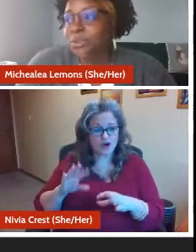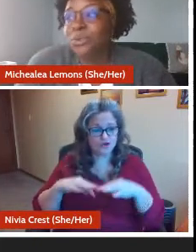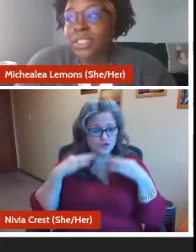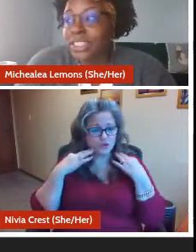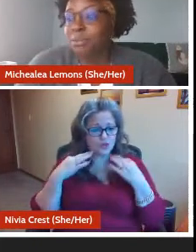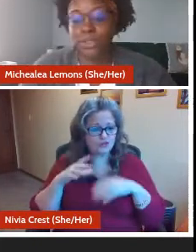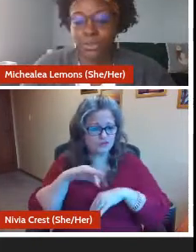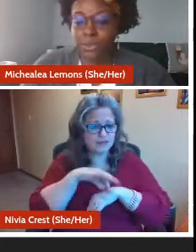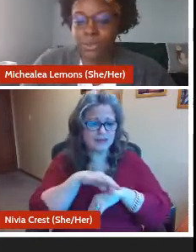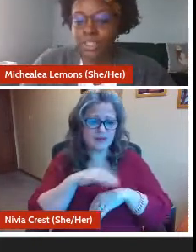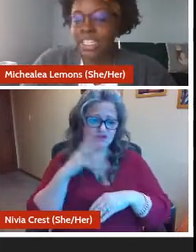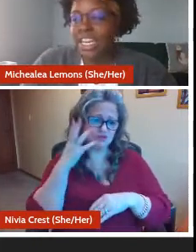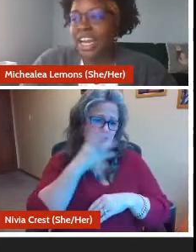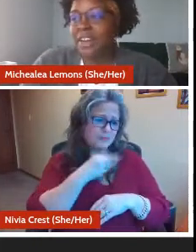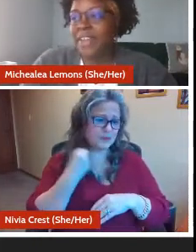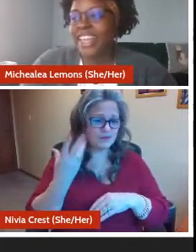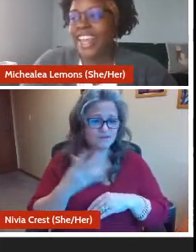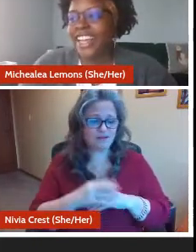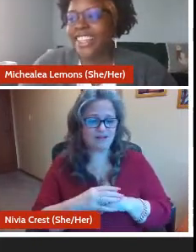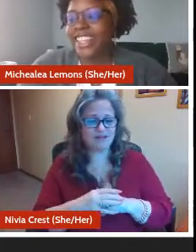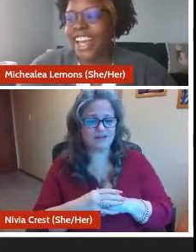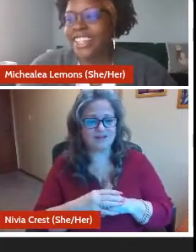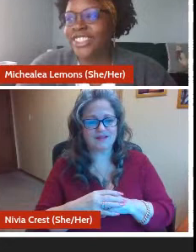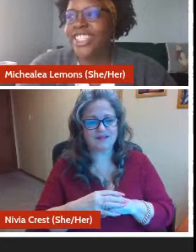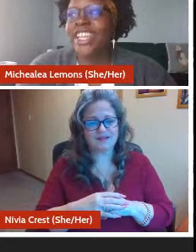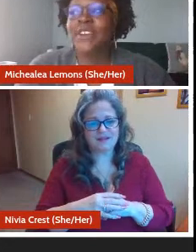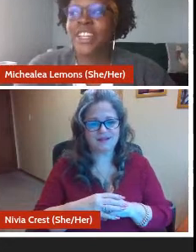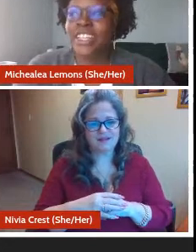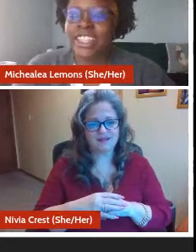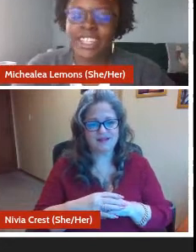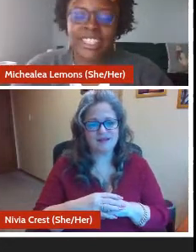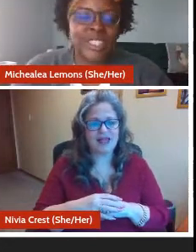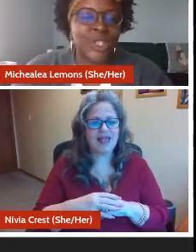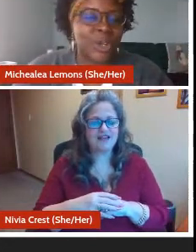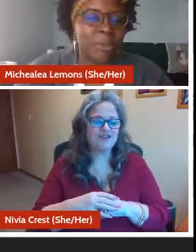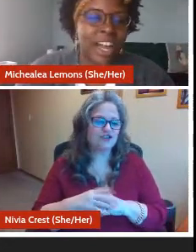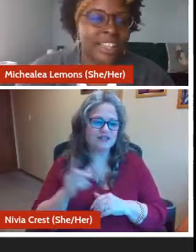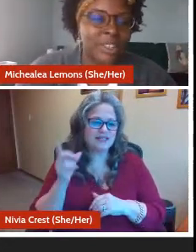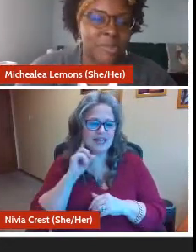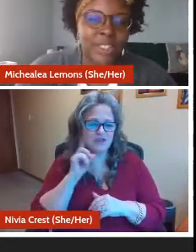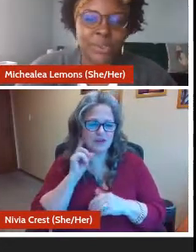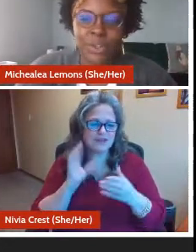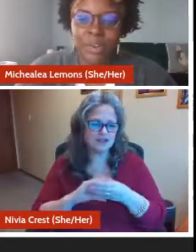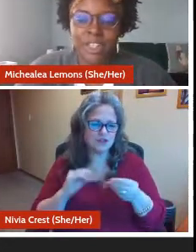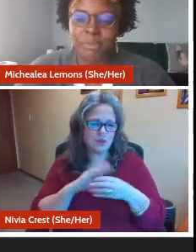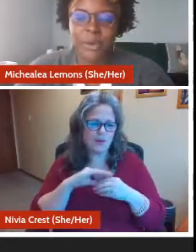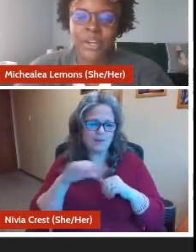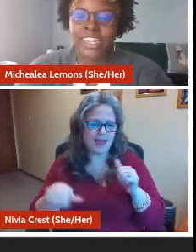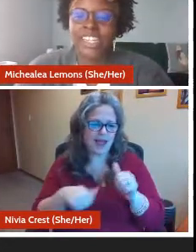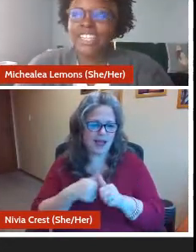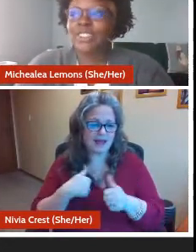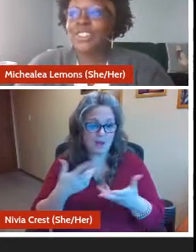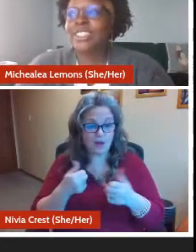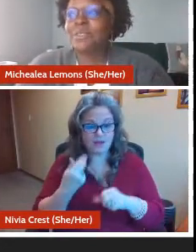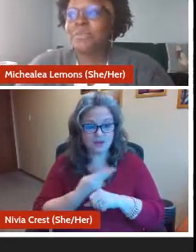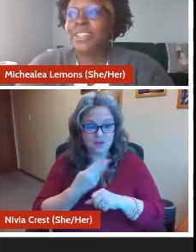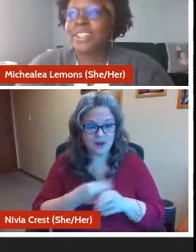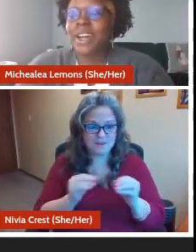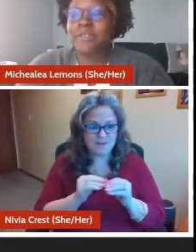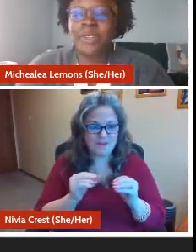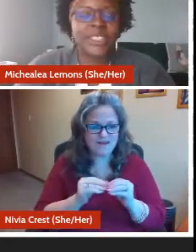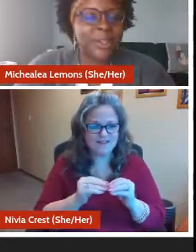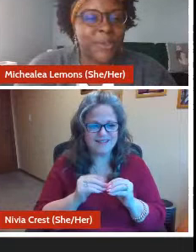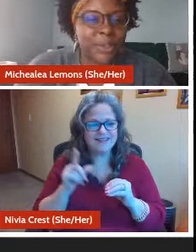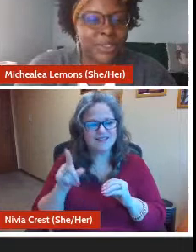really, really beautiful. And I just hearing the story behind them makes you want to wear them more. So she